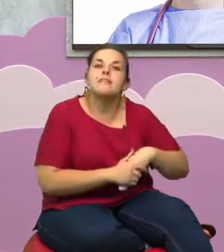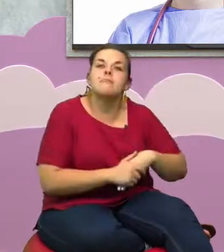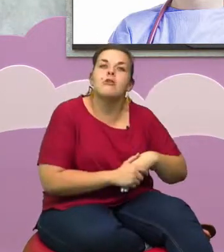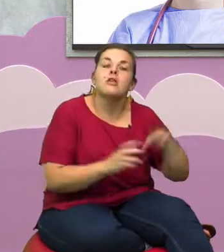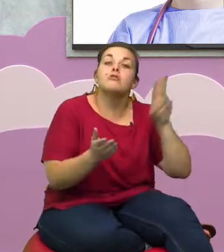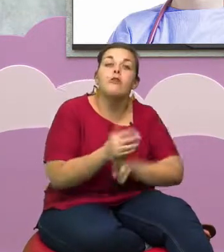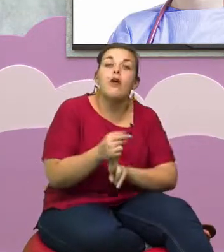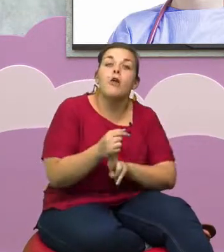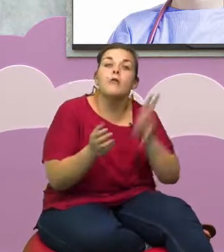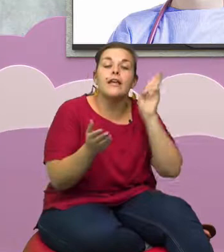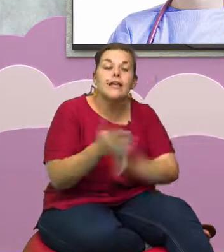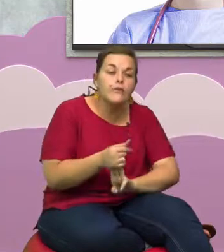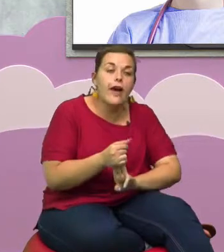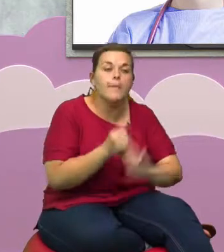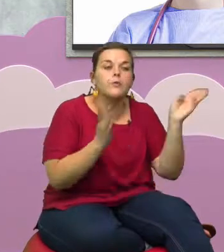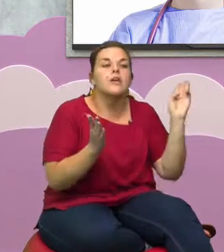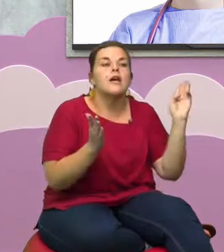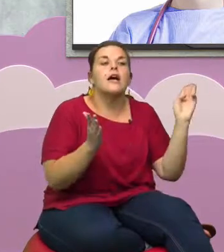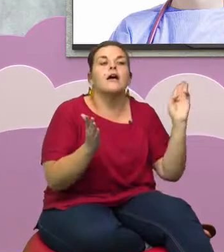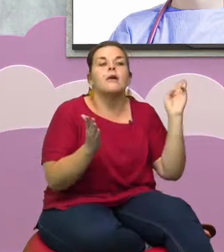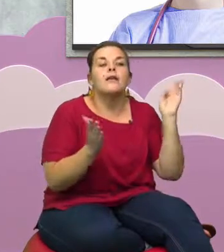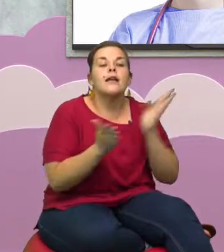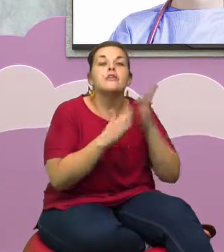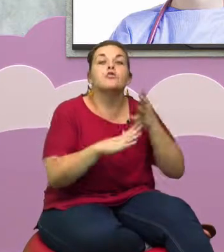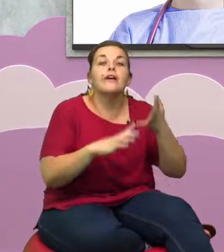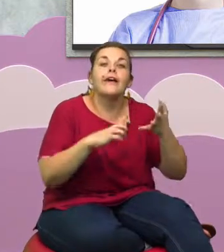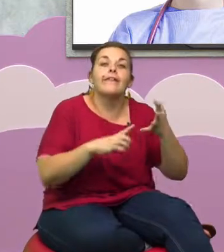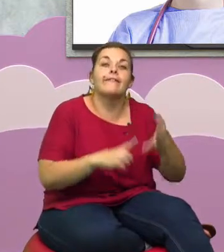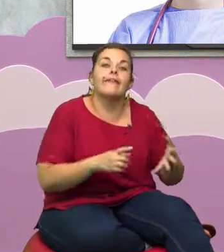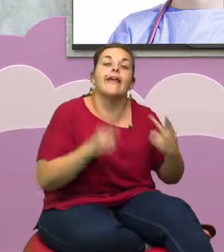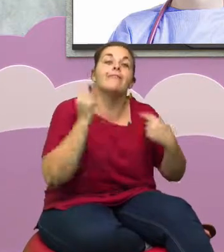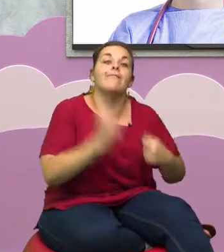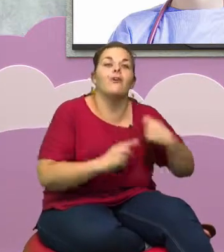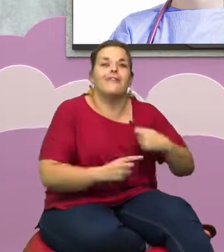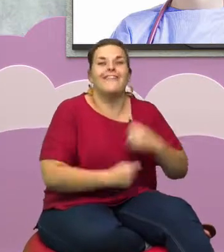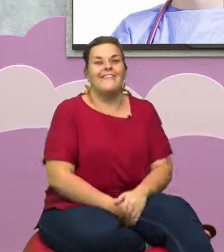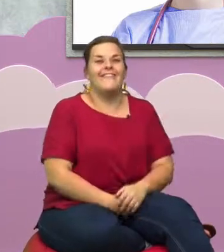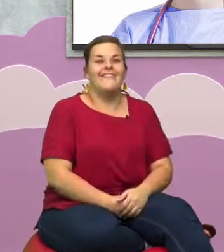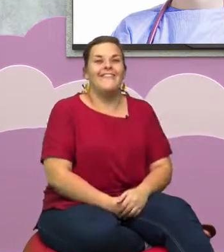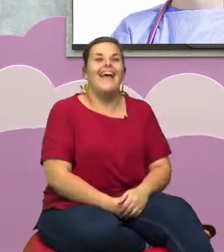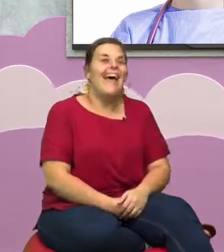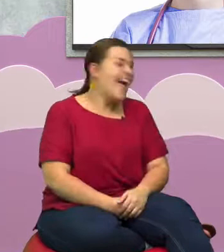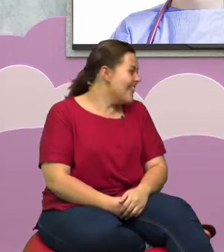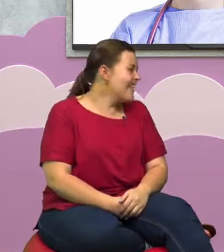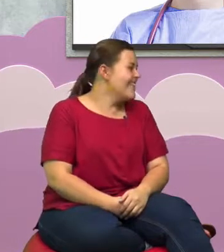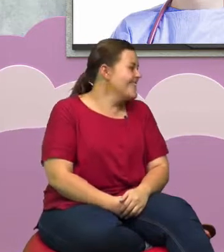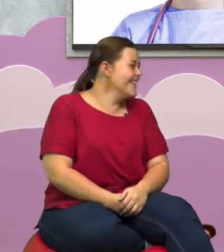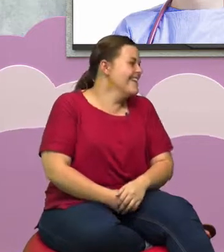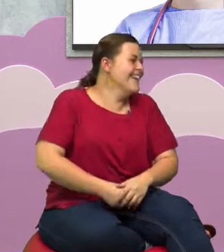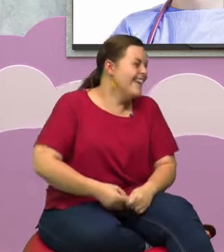stay smart, do your homework, eat your apples, niks soetigheid nie, net water.